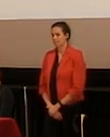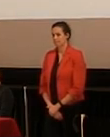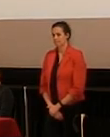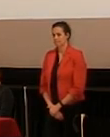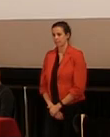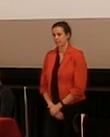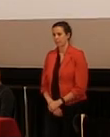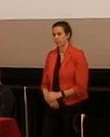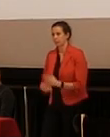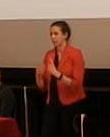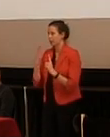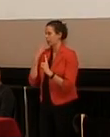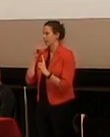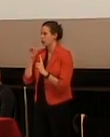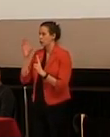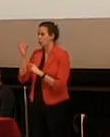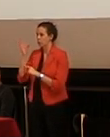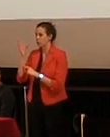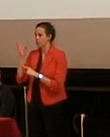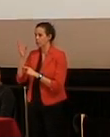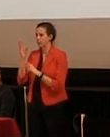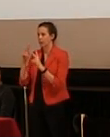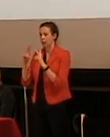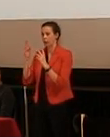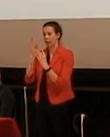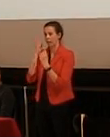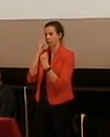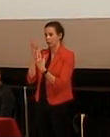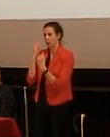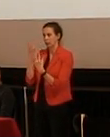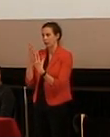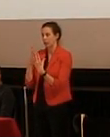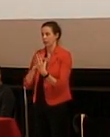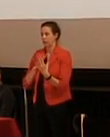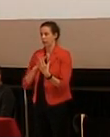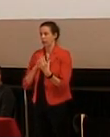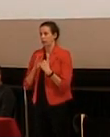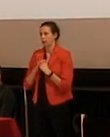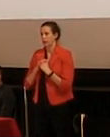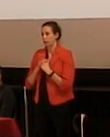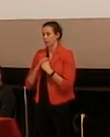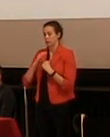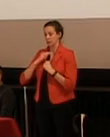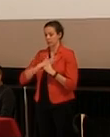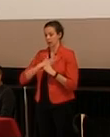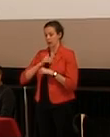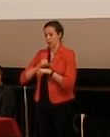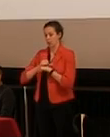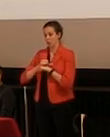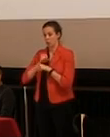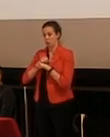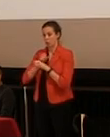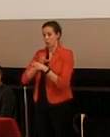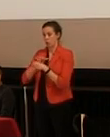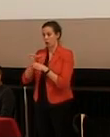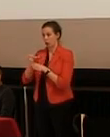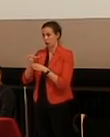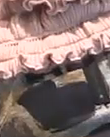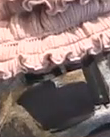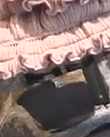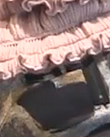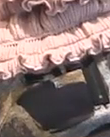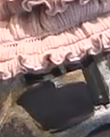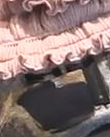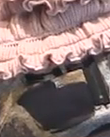Thank you for your presentation. It was really informative. So in my work, we work